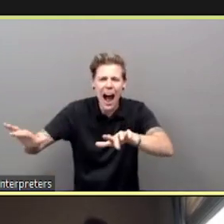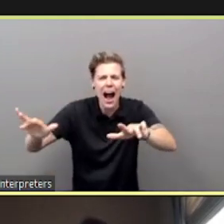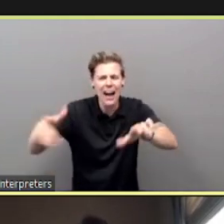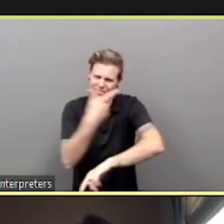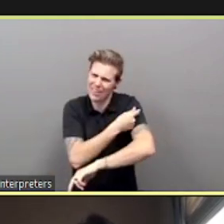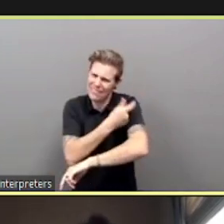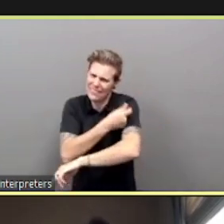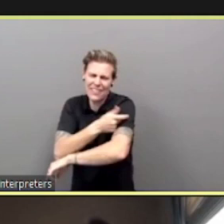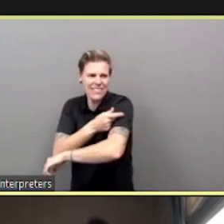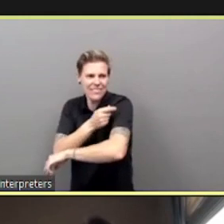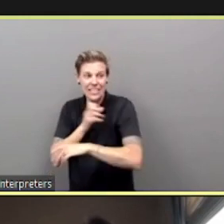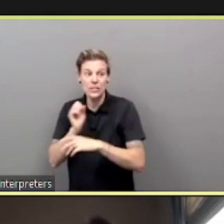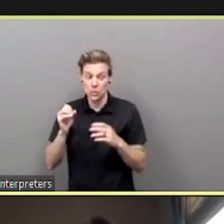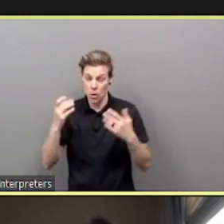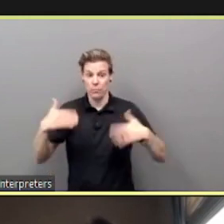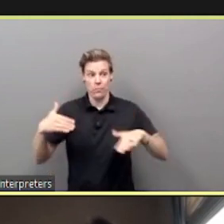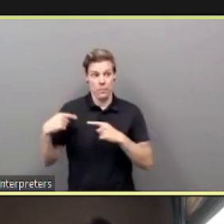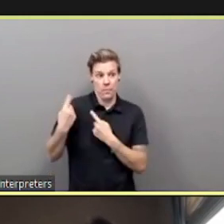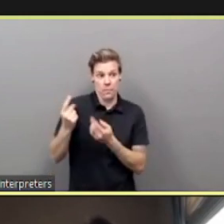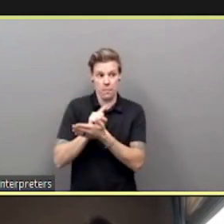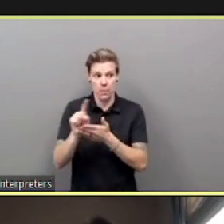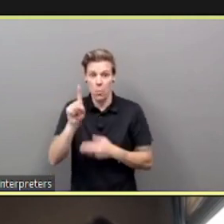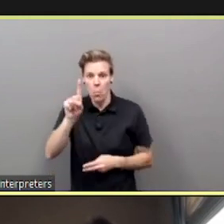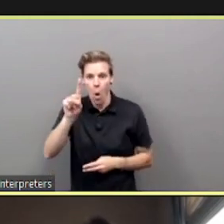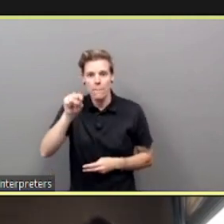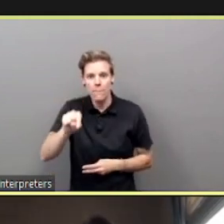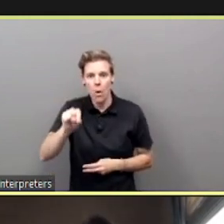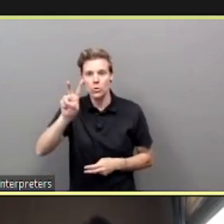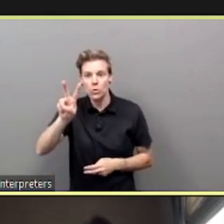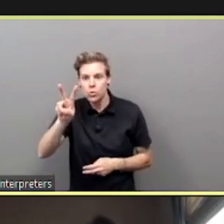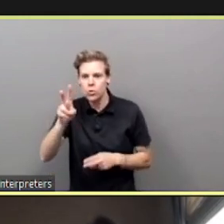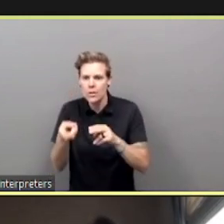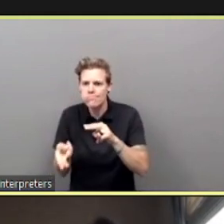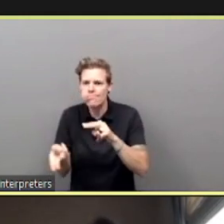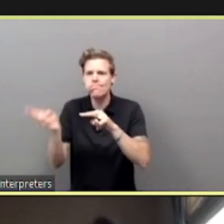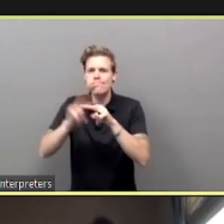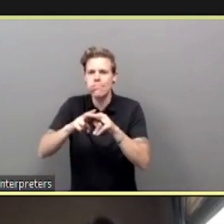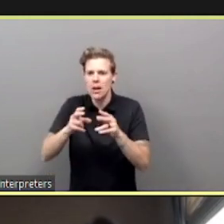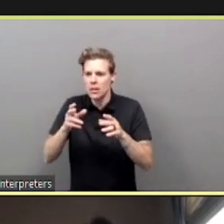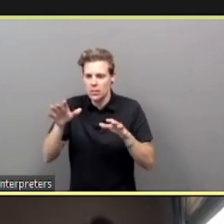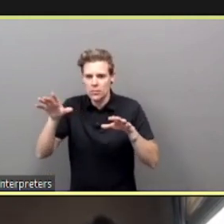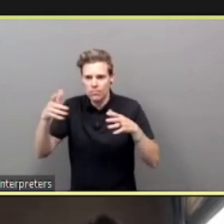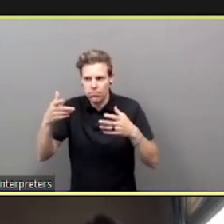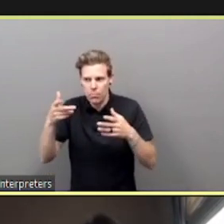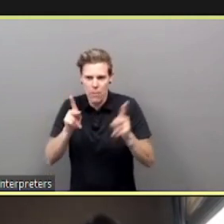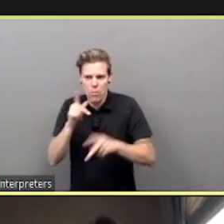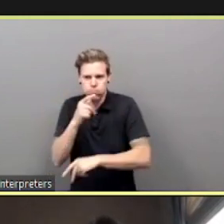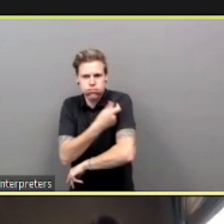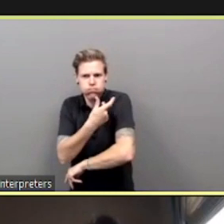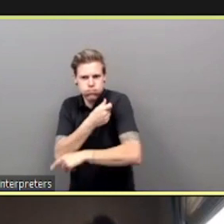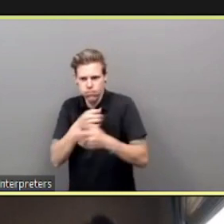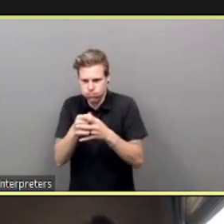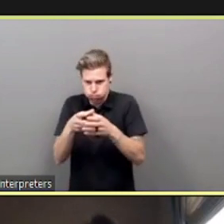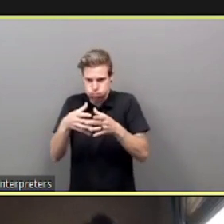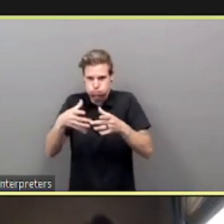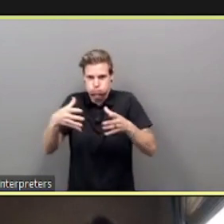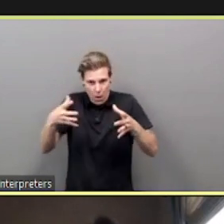had a 1.2 increase in vaccination in New Mexico. On another exciting